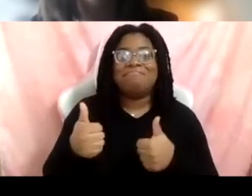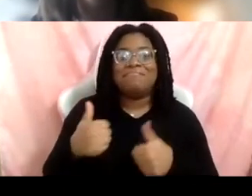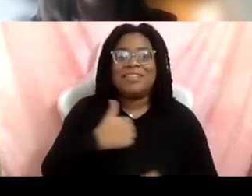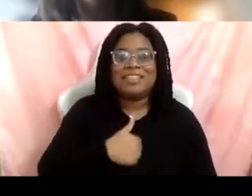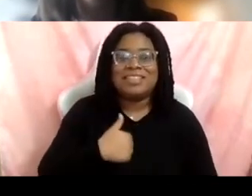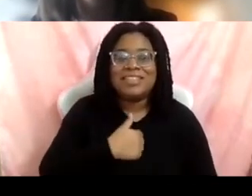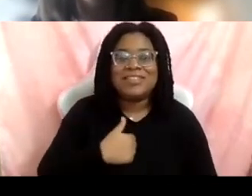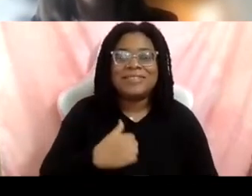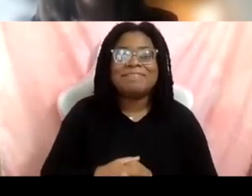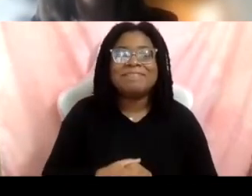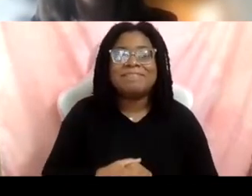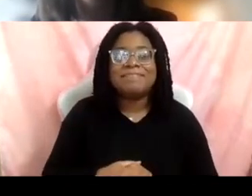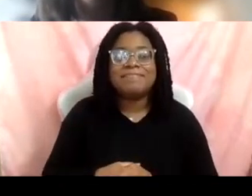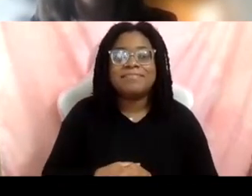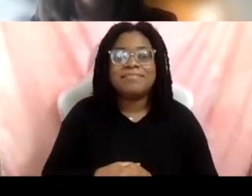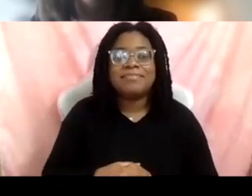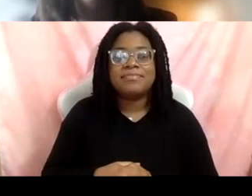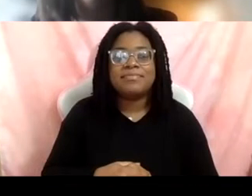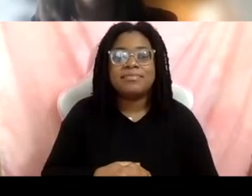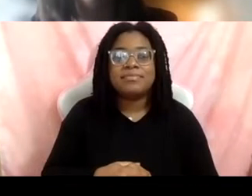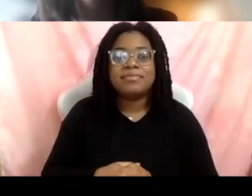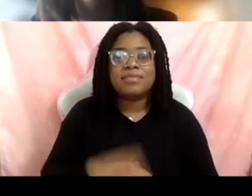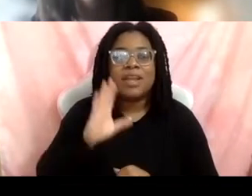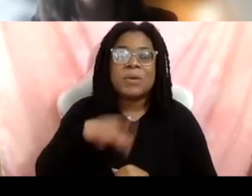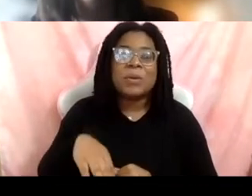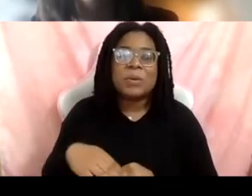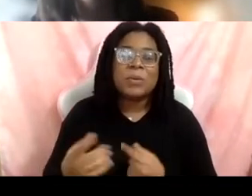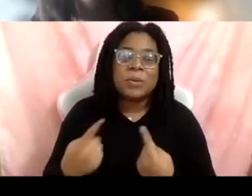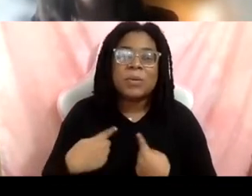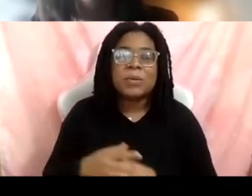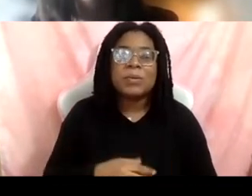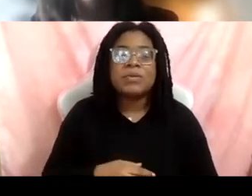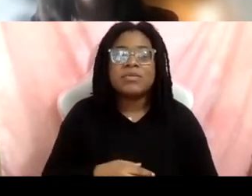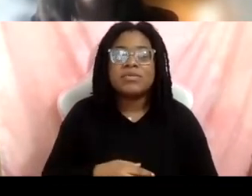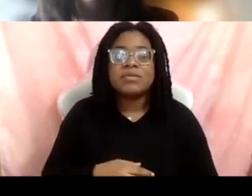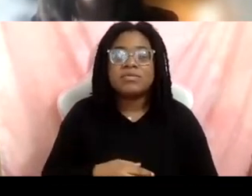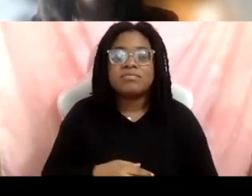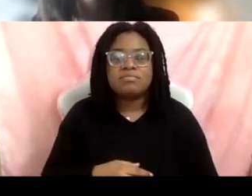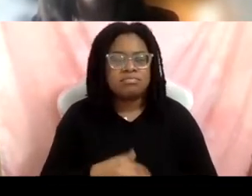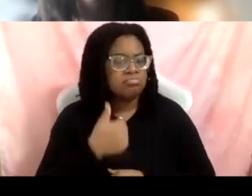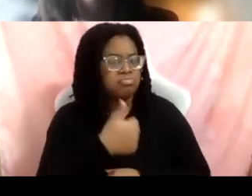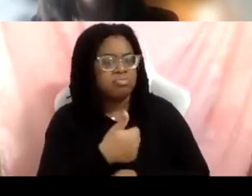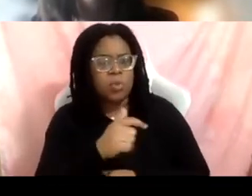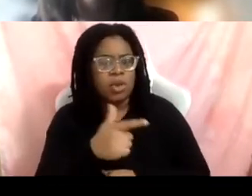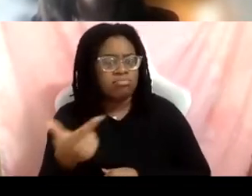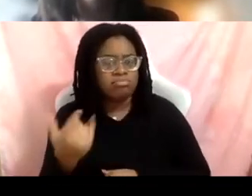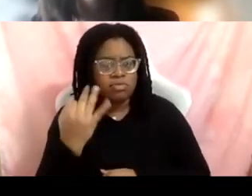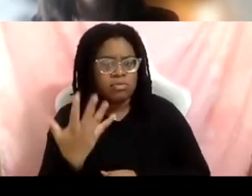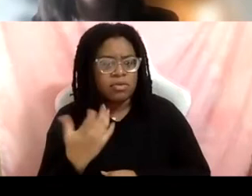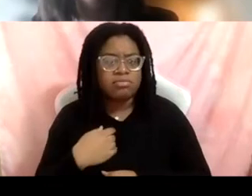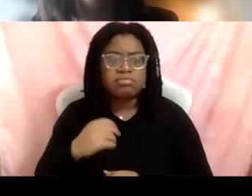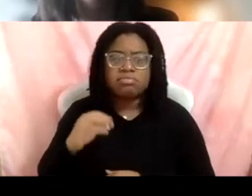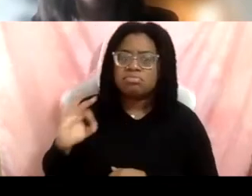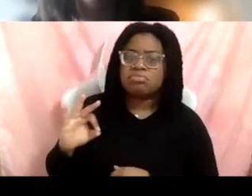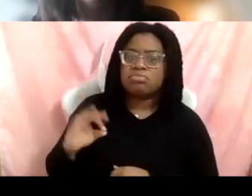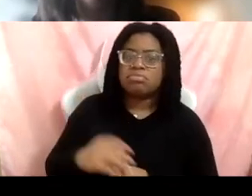spasm. Good. I knew it was coming. Of course, it had to be me first. Oh, good. We can hop over to someone else if you want. No, I got it.